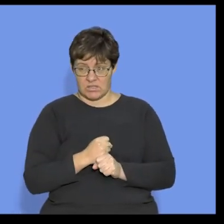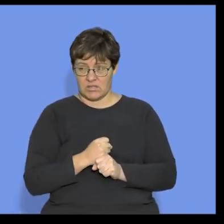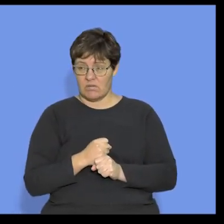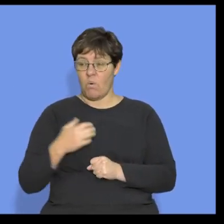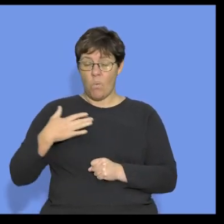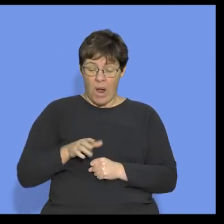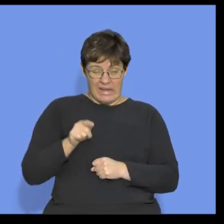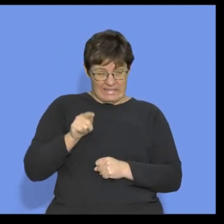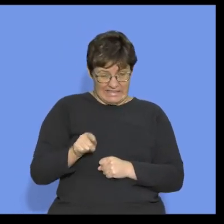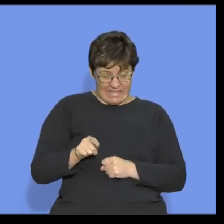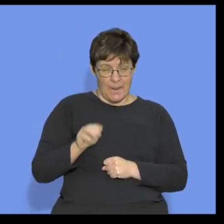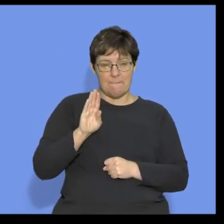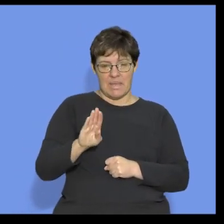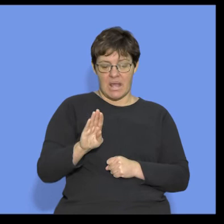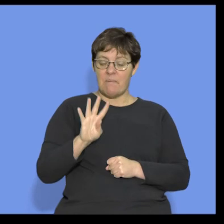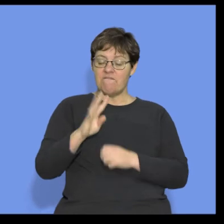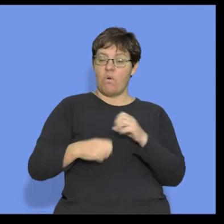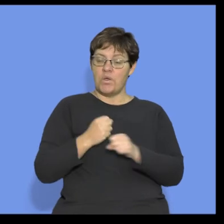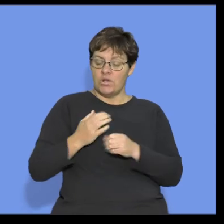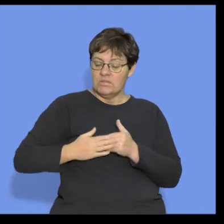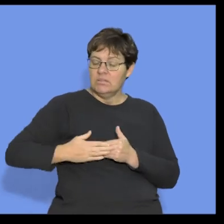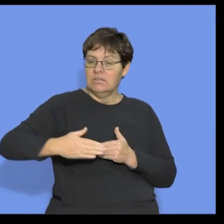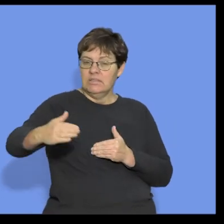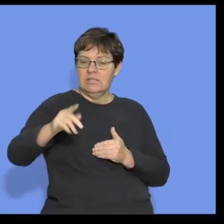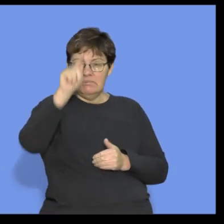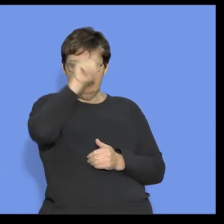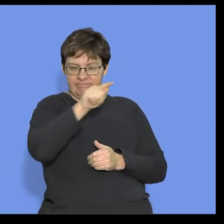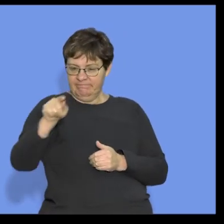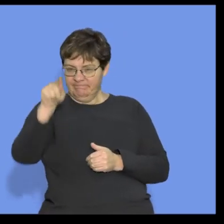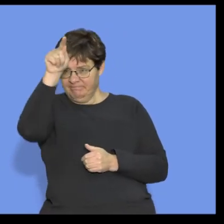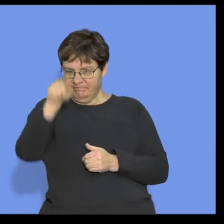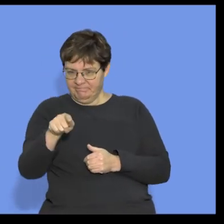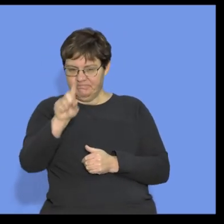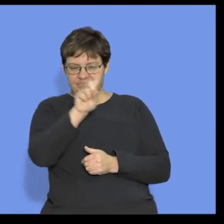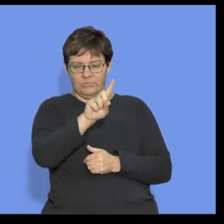give treatment B, but live beyond 4 years. So this will be